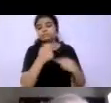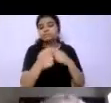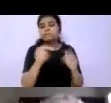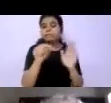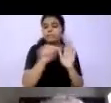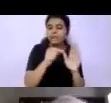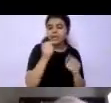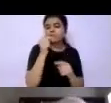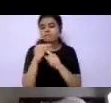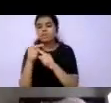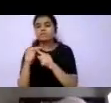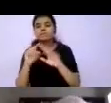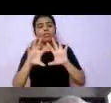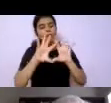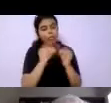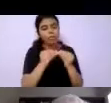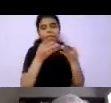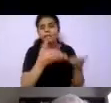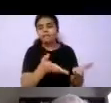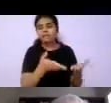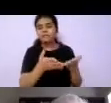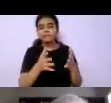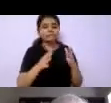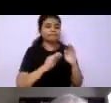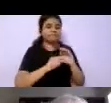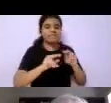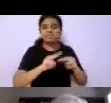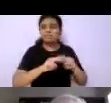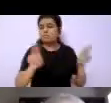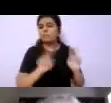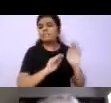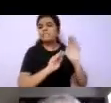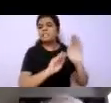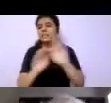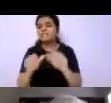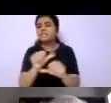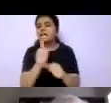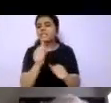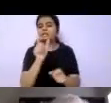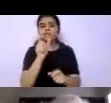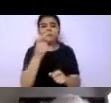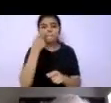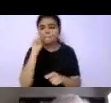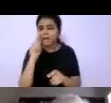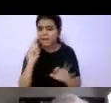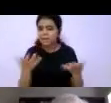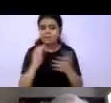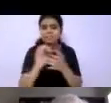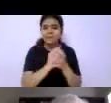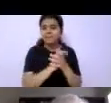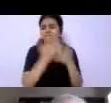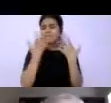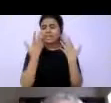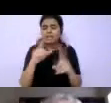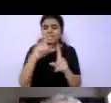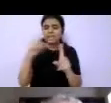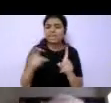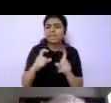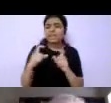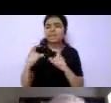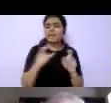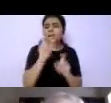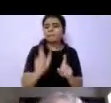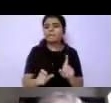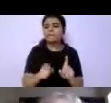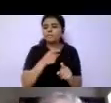They've attempted to unmask independence as a fiction and a myth that is overvalued to the detriment